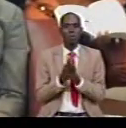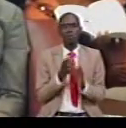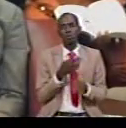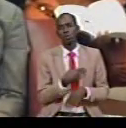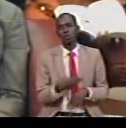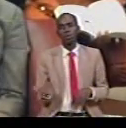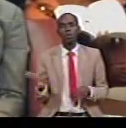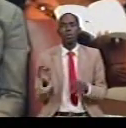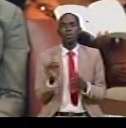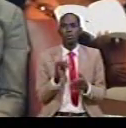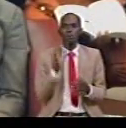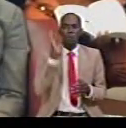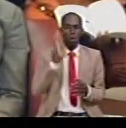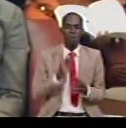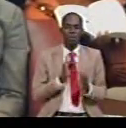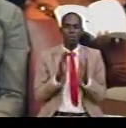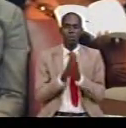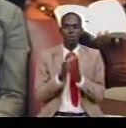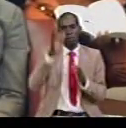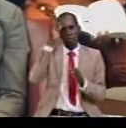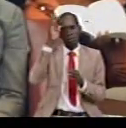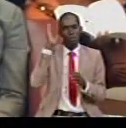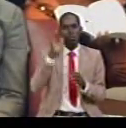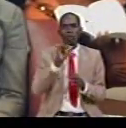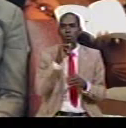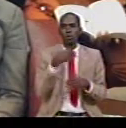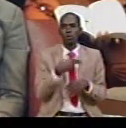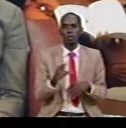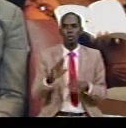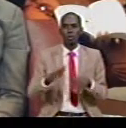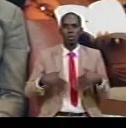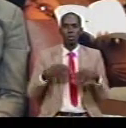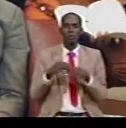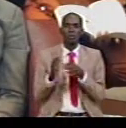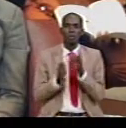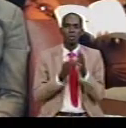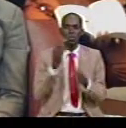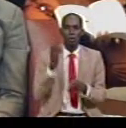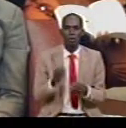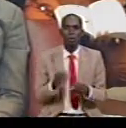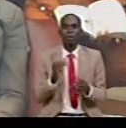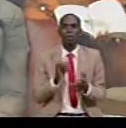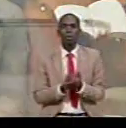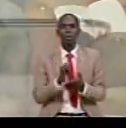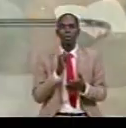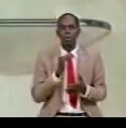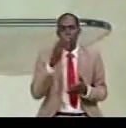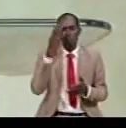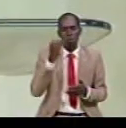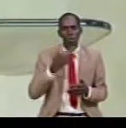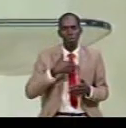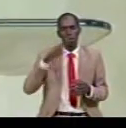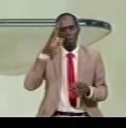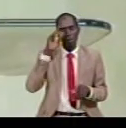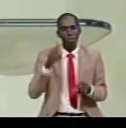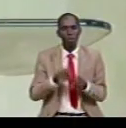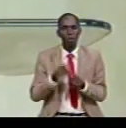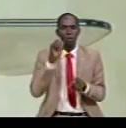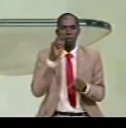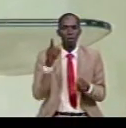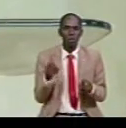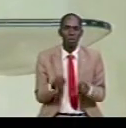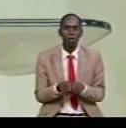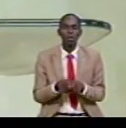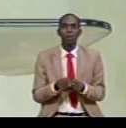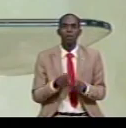That's why when you know that, my brother, when you know that, my sister, when you're in courtship and you know that, he wants that this courtship that God led you